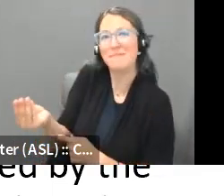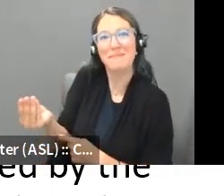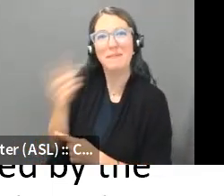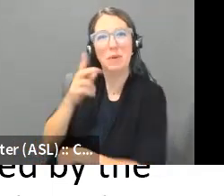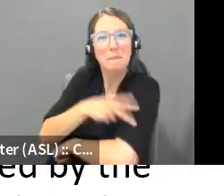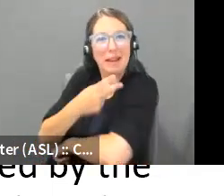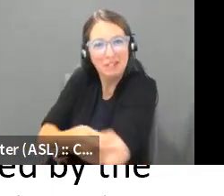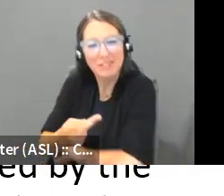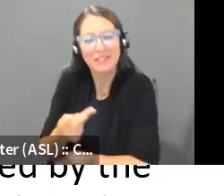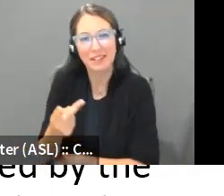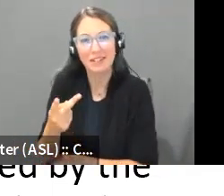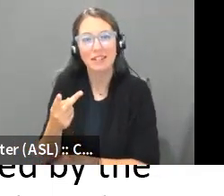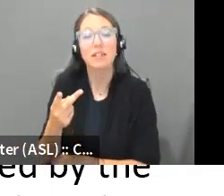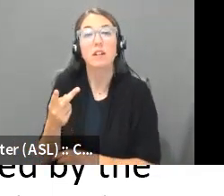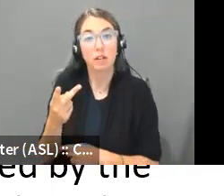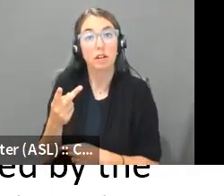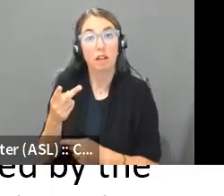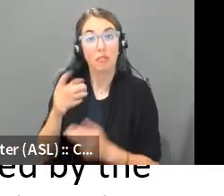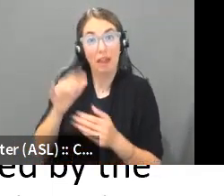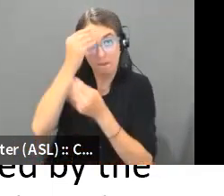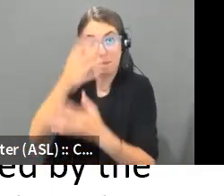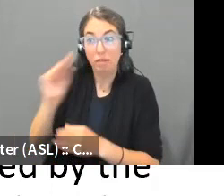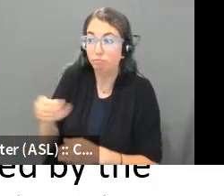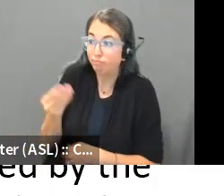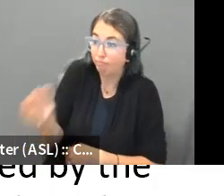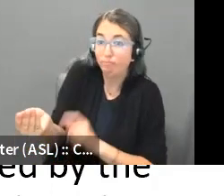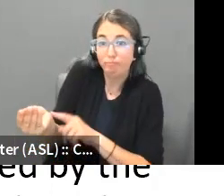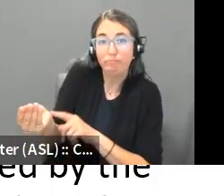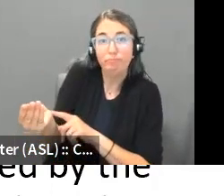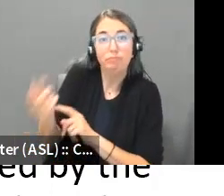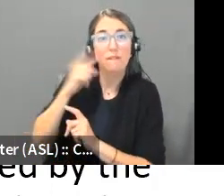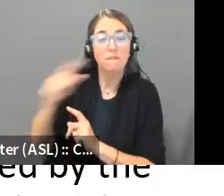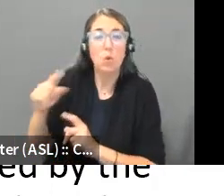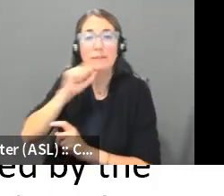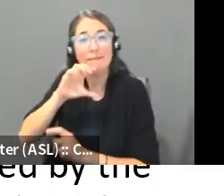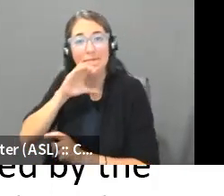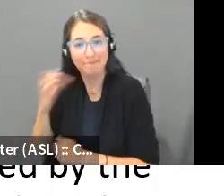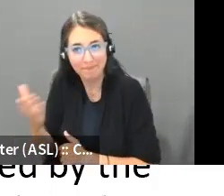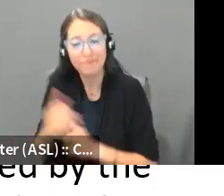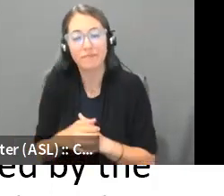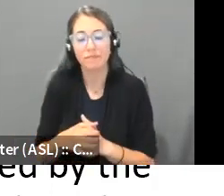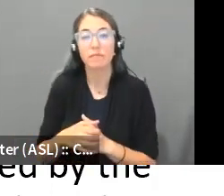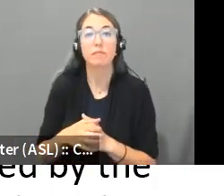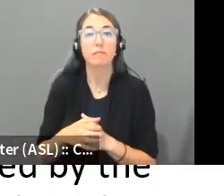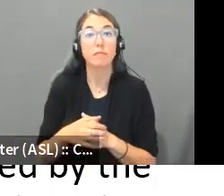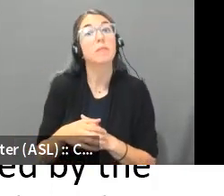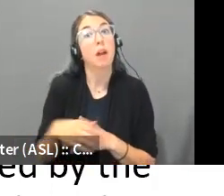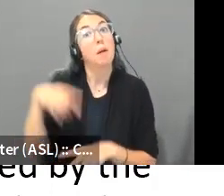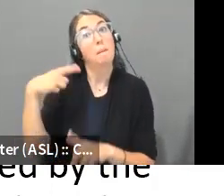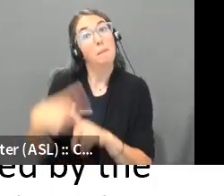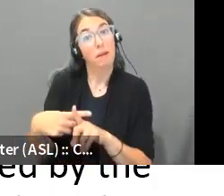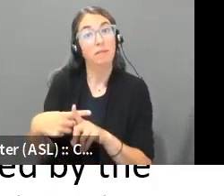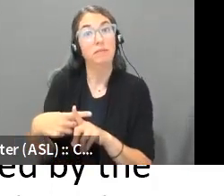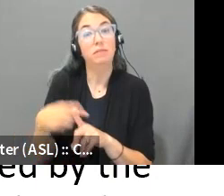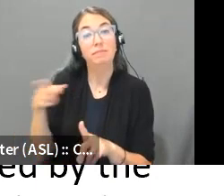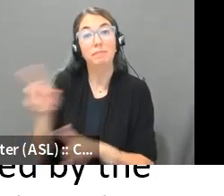by contacting the older adult to begin meal services. Additionally, due to the patient's high-risk medical